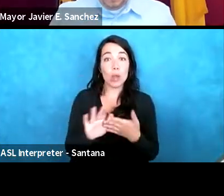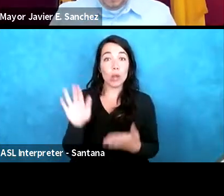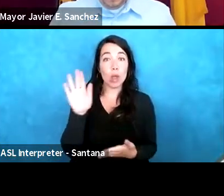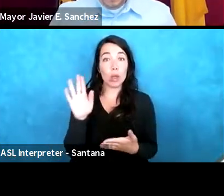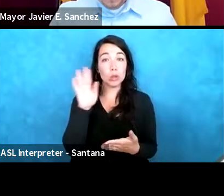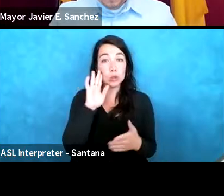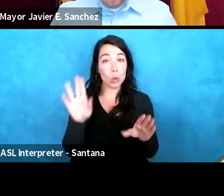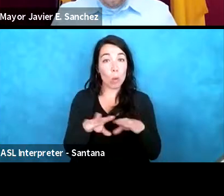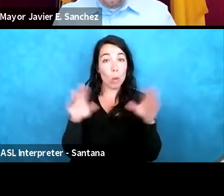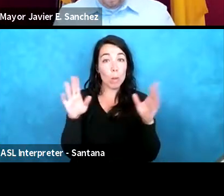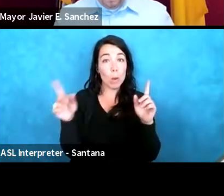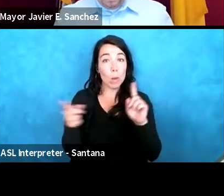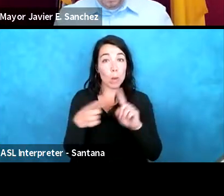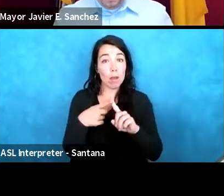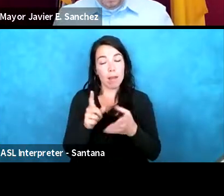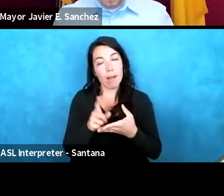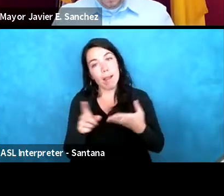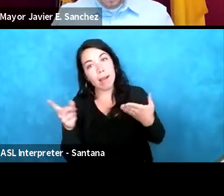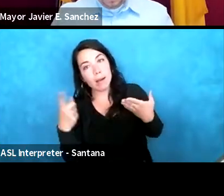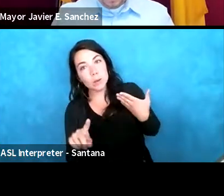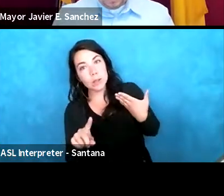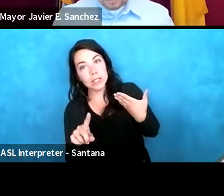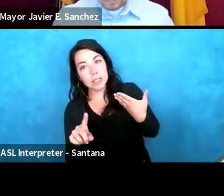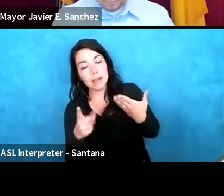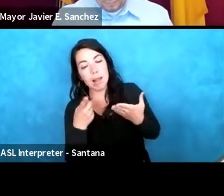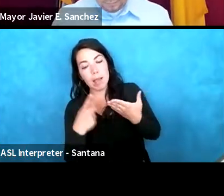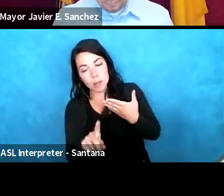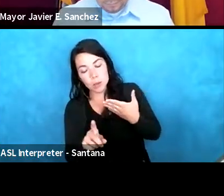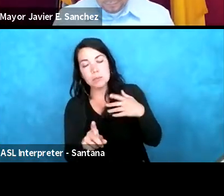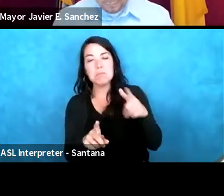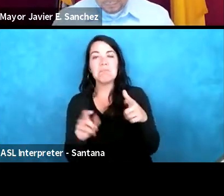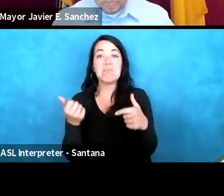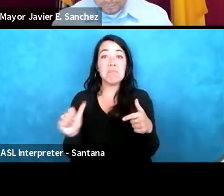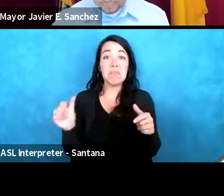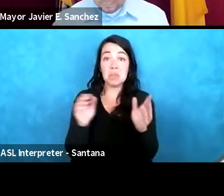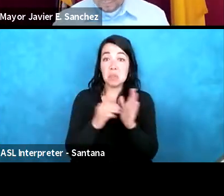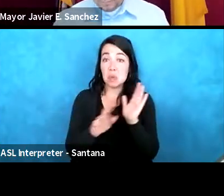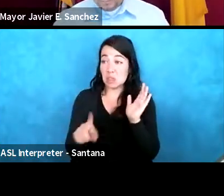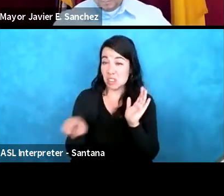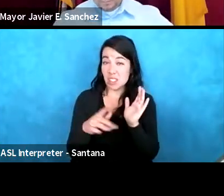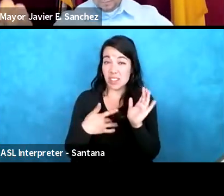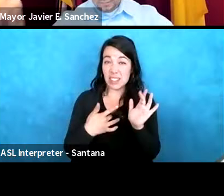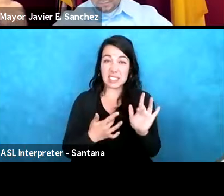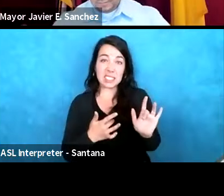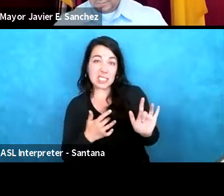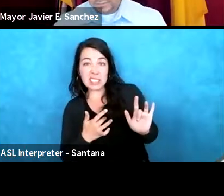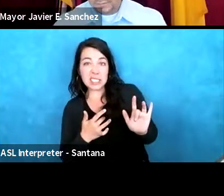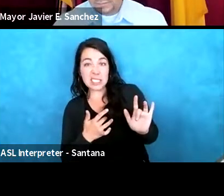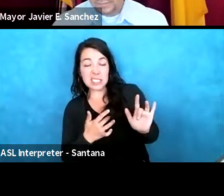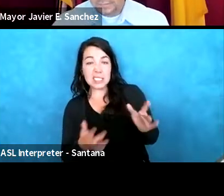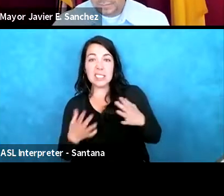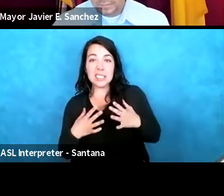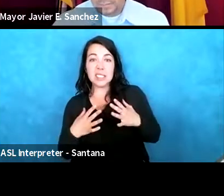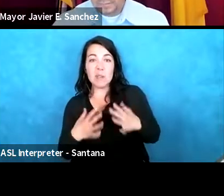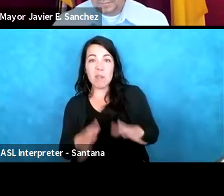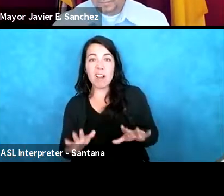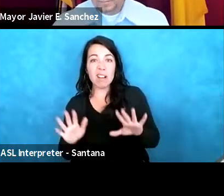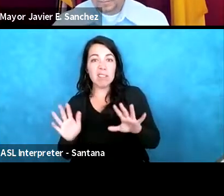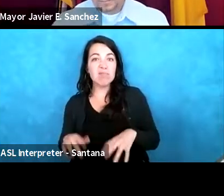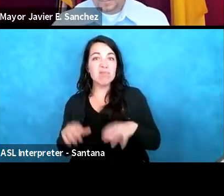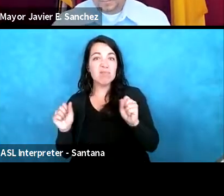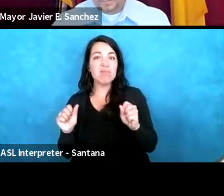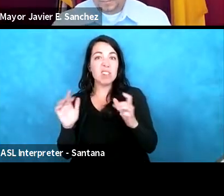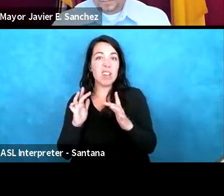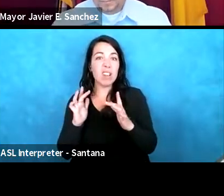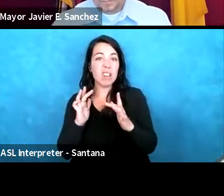the public next week, starting next week. So any students that don't feel comfortable going online to